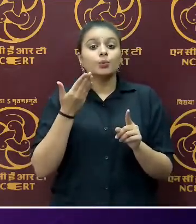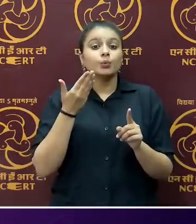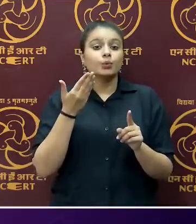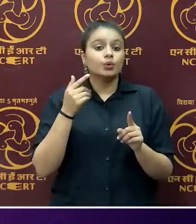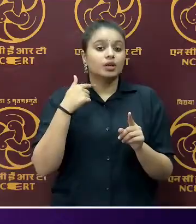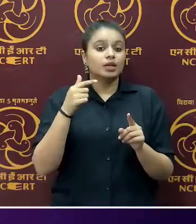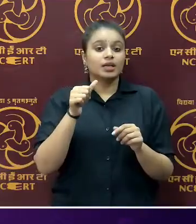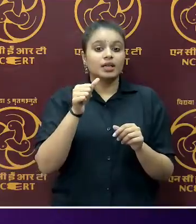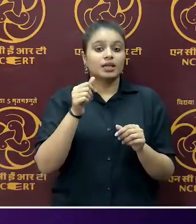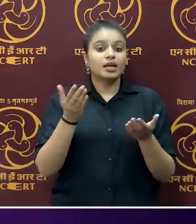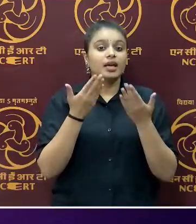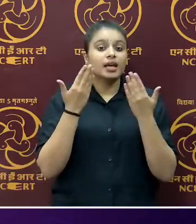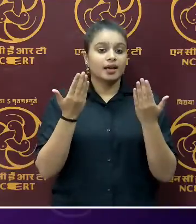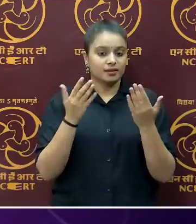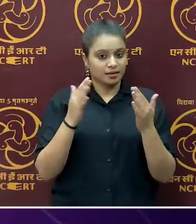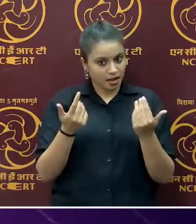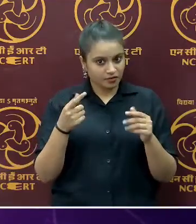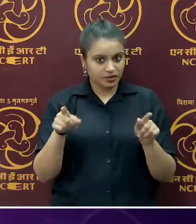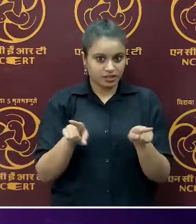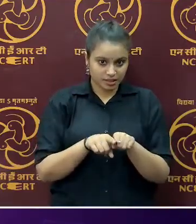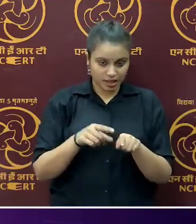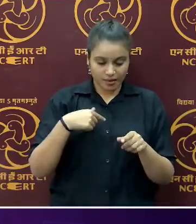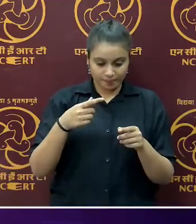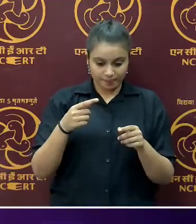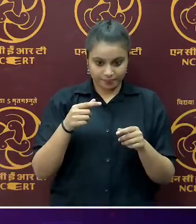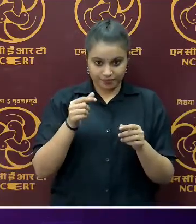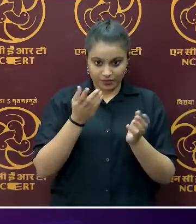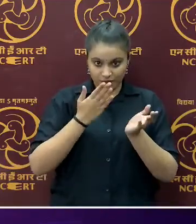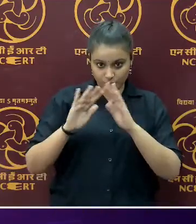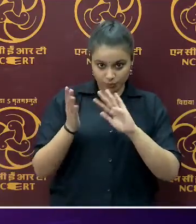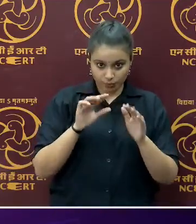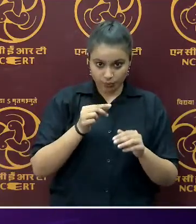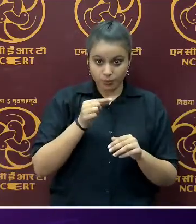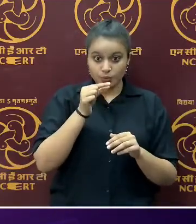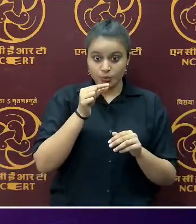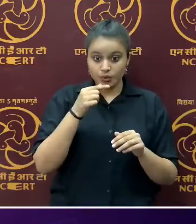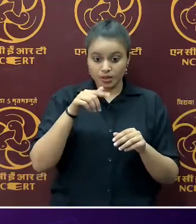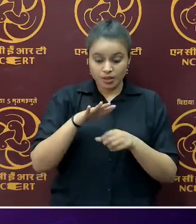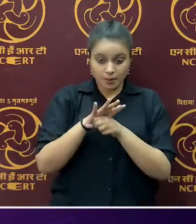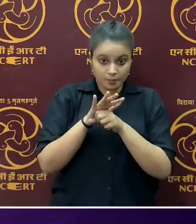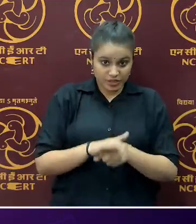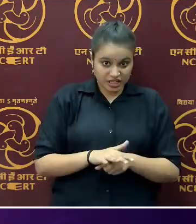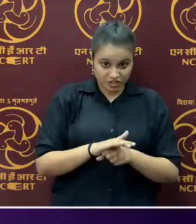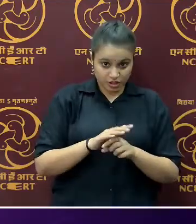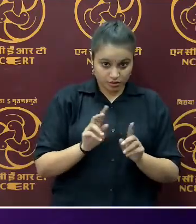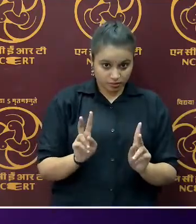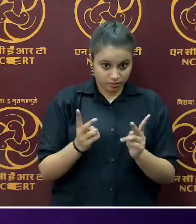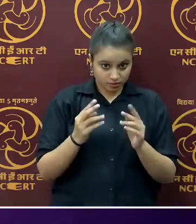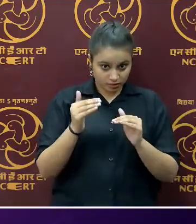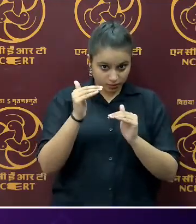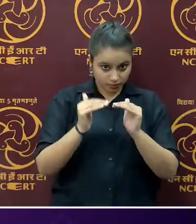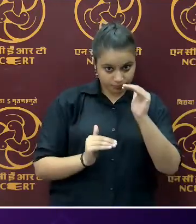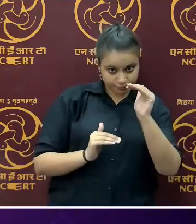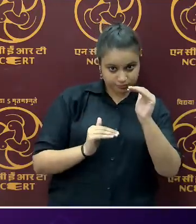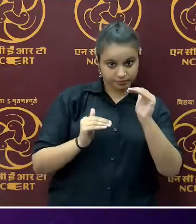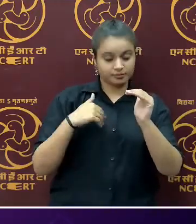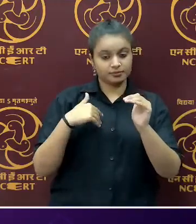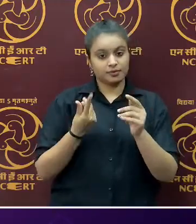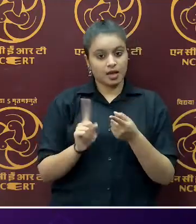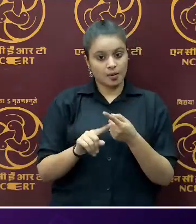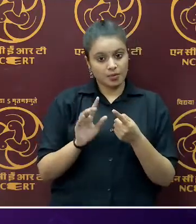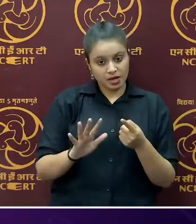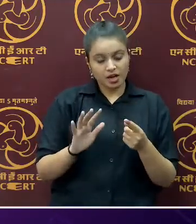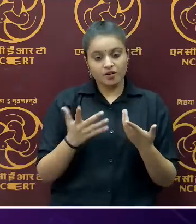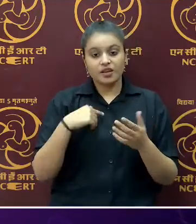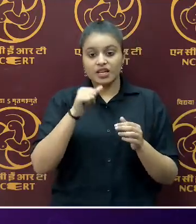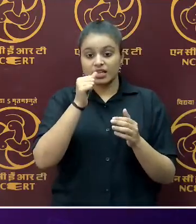the air and suck the air. And as we suck the air, what happens? There is a pressure difference. Yes. Yes, due to that pressure difference, what